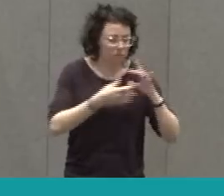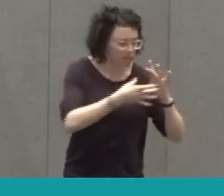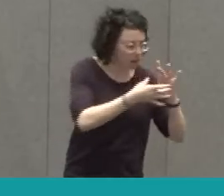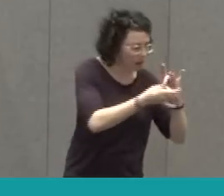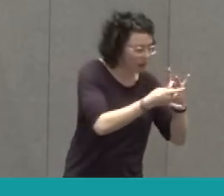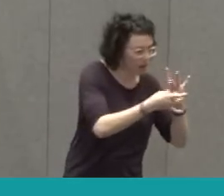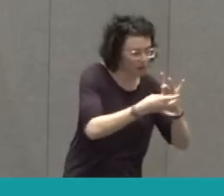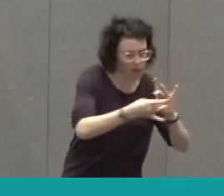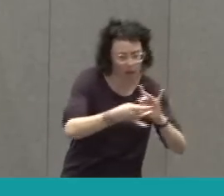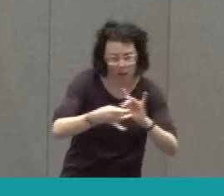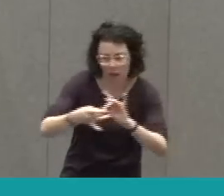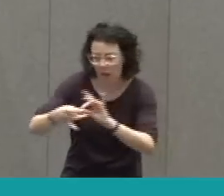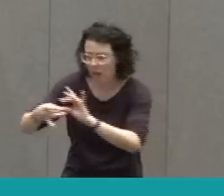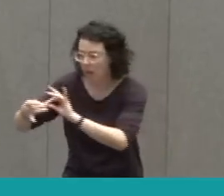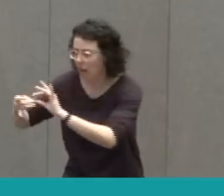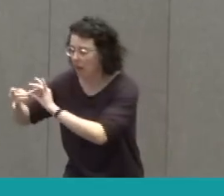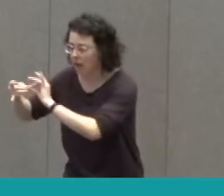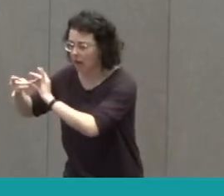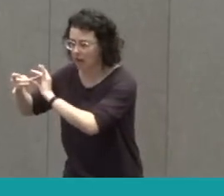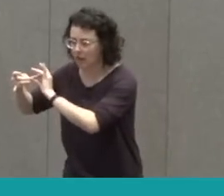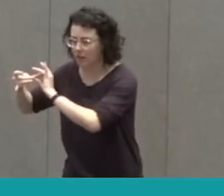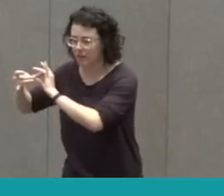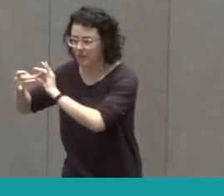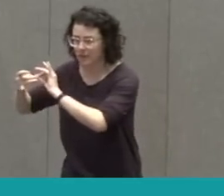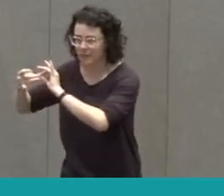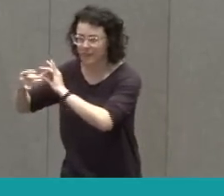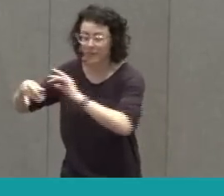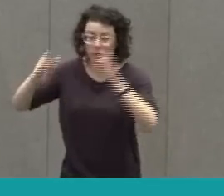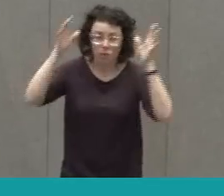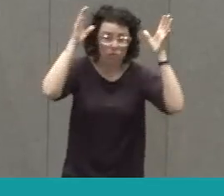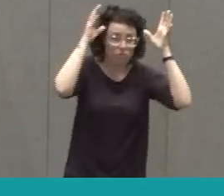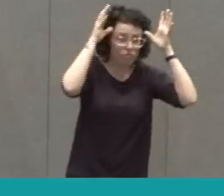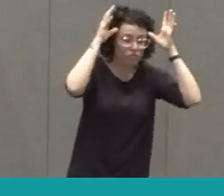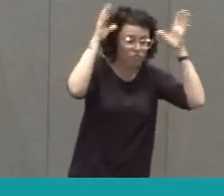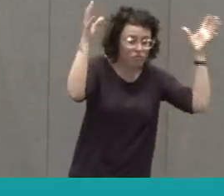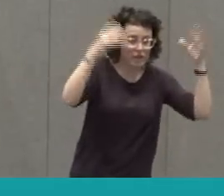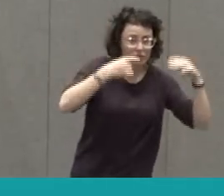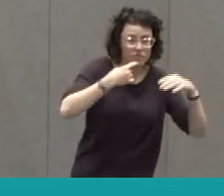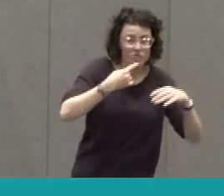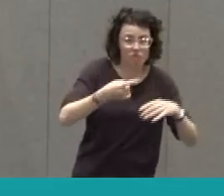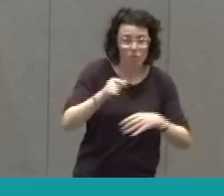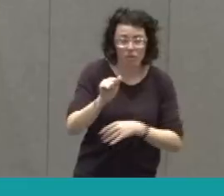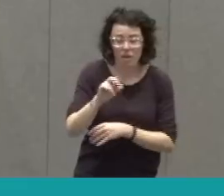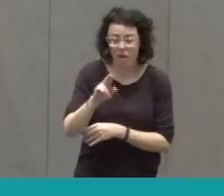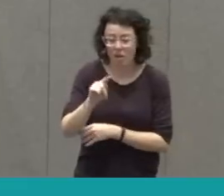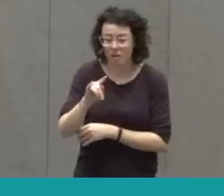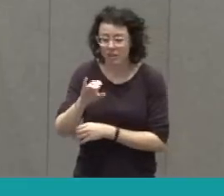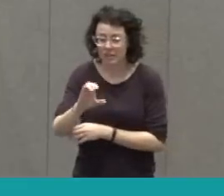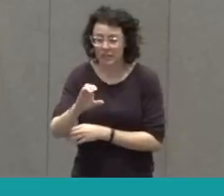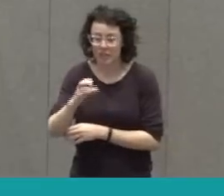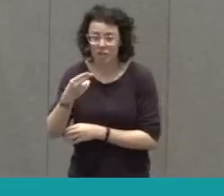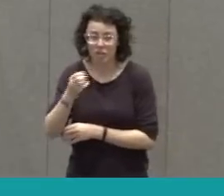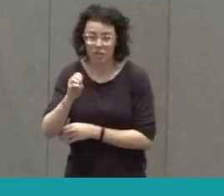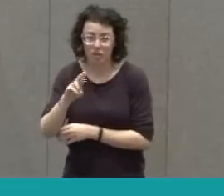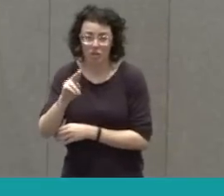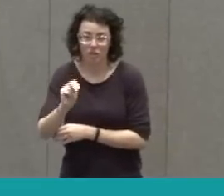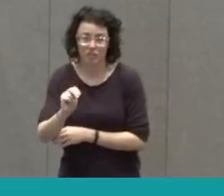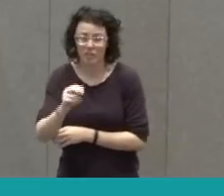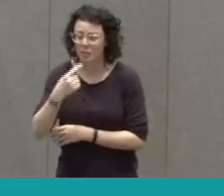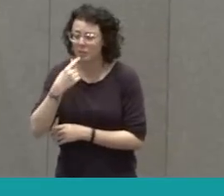The reindeer told the Arctic terns, who told the humpback whales, who told the Pacific